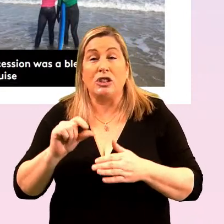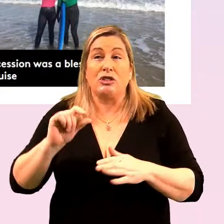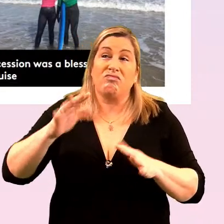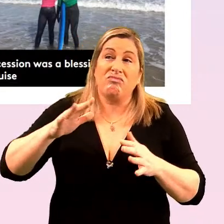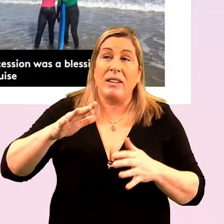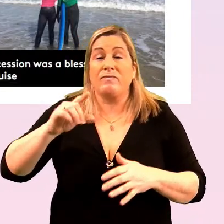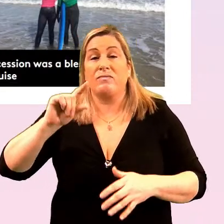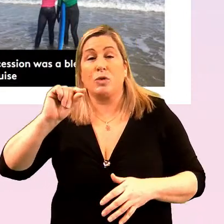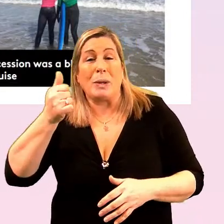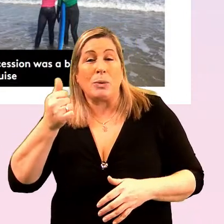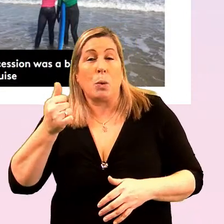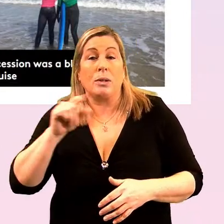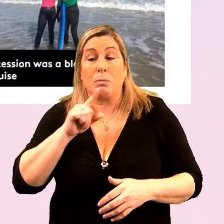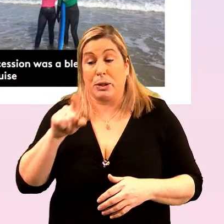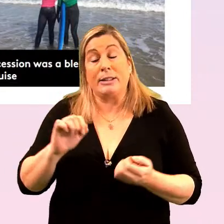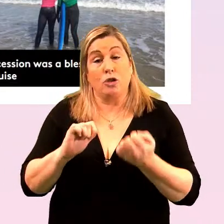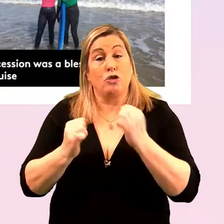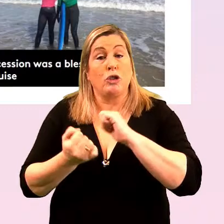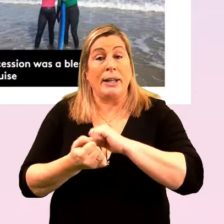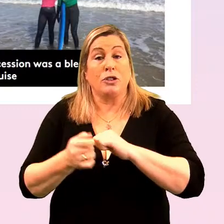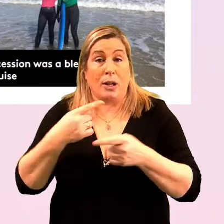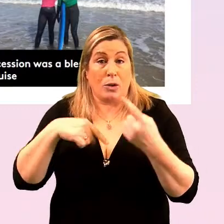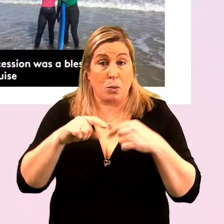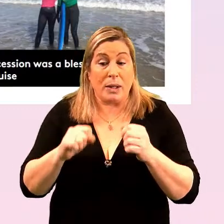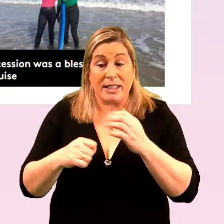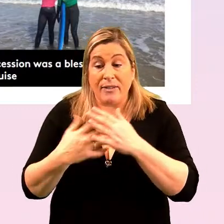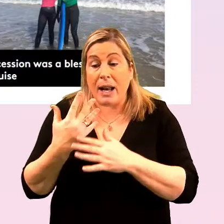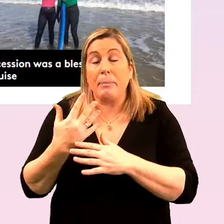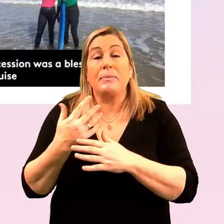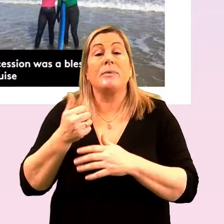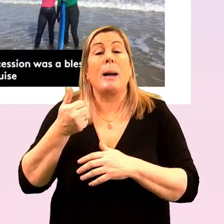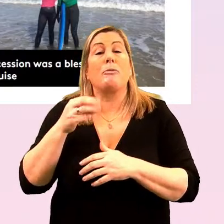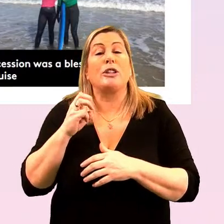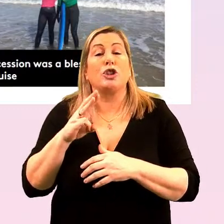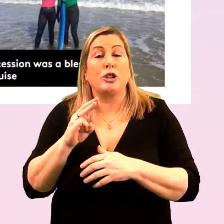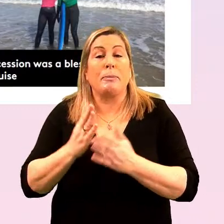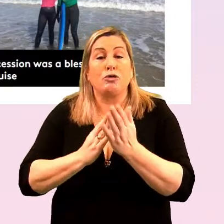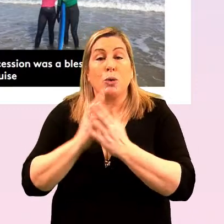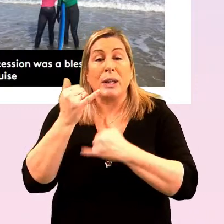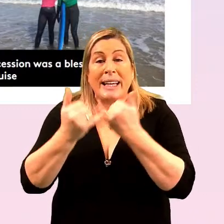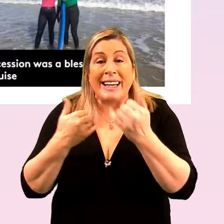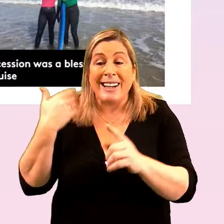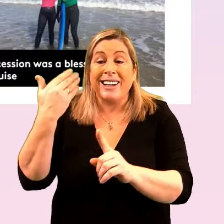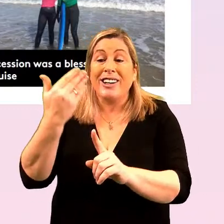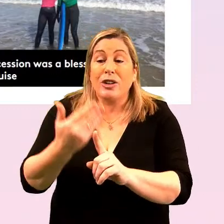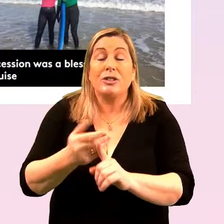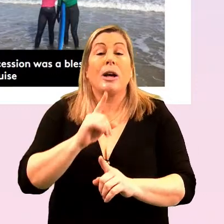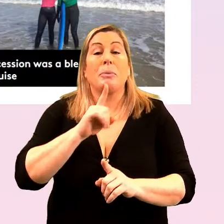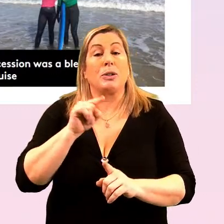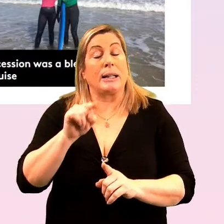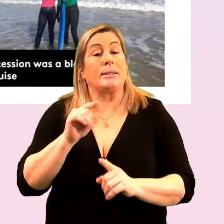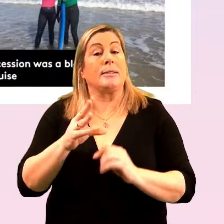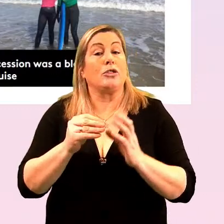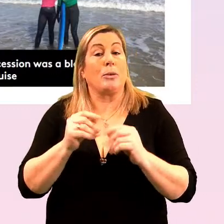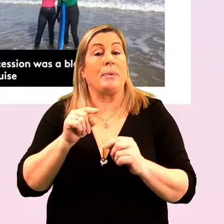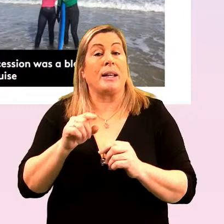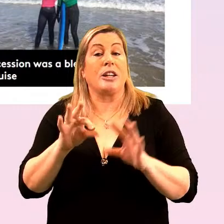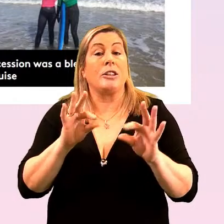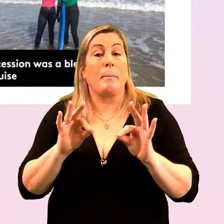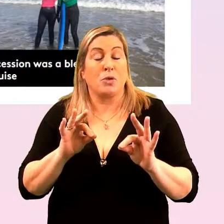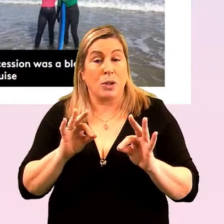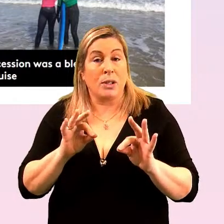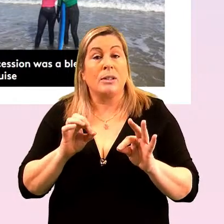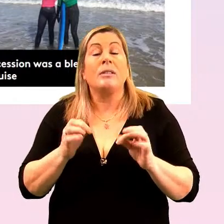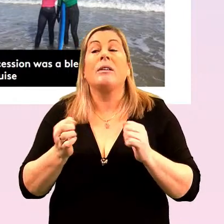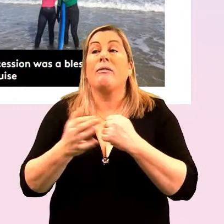I mean, that is changing as we've developed apprenticeship over the last number of years, but it is something that is an option for